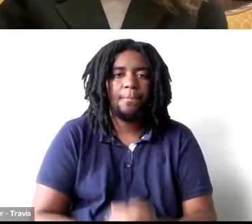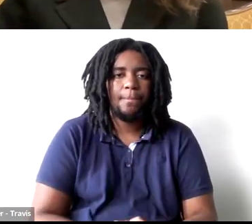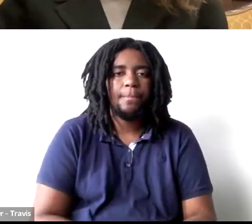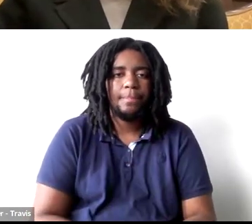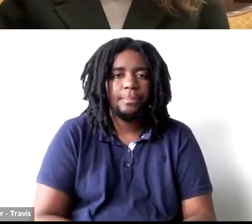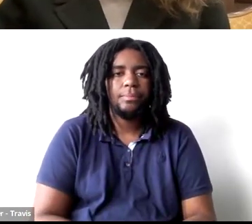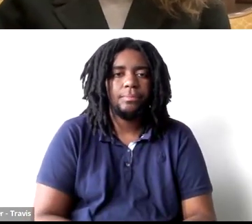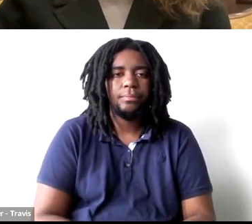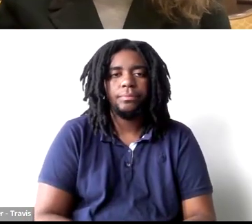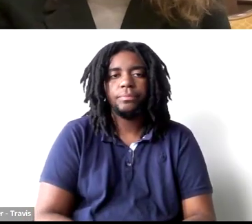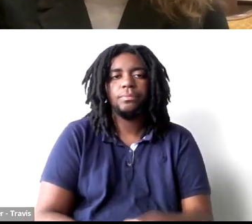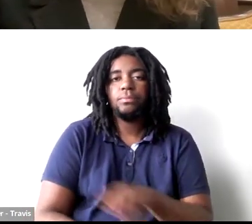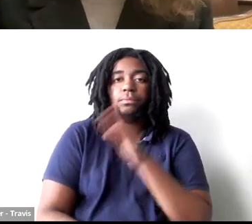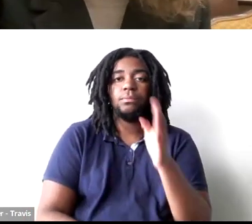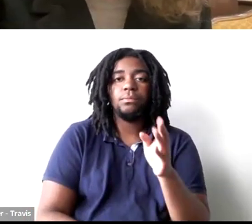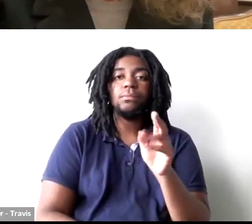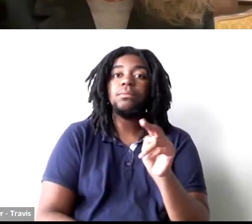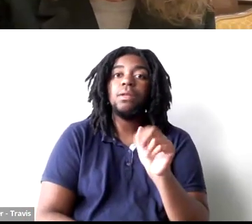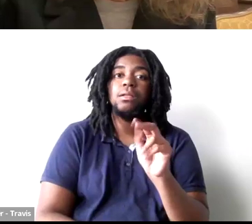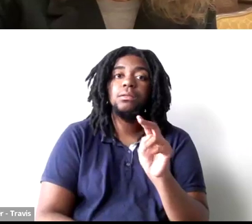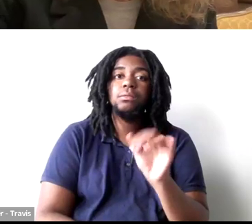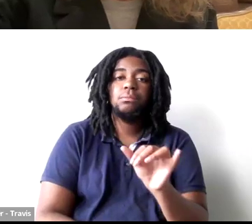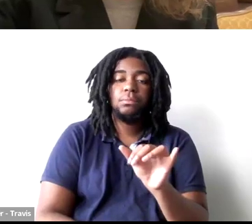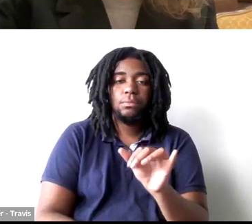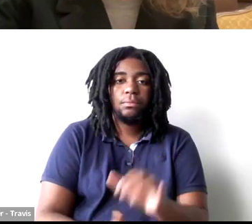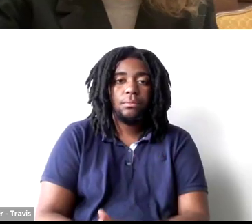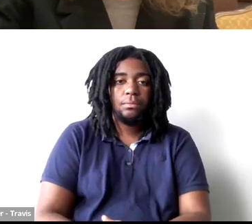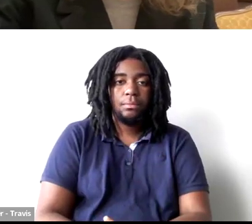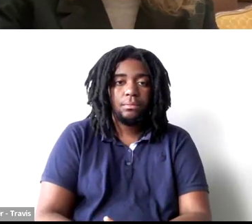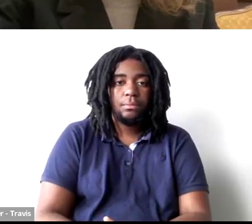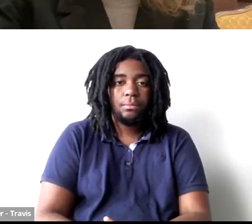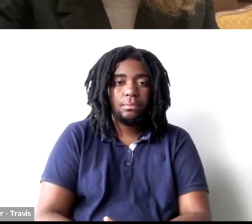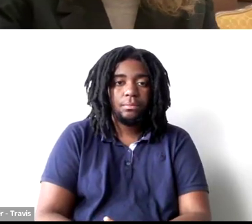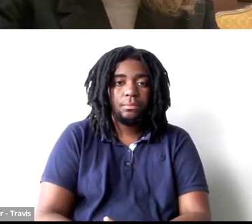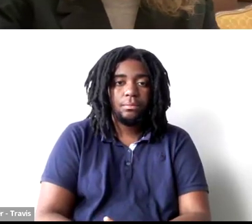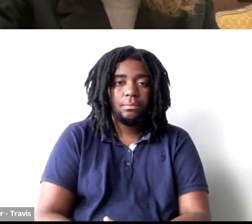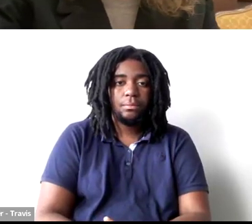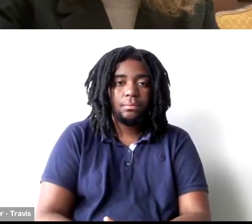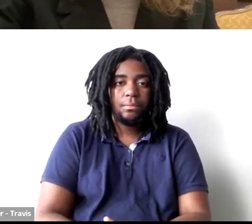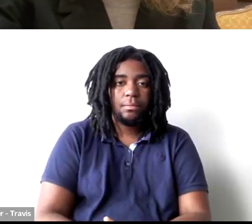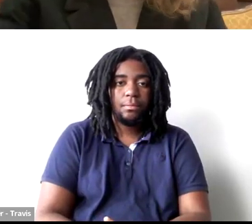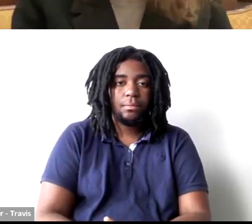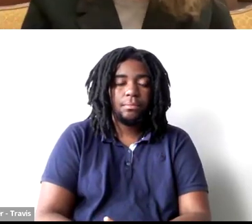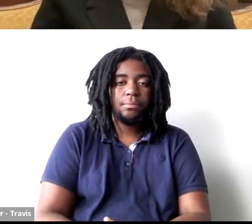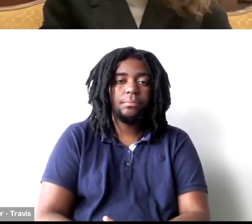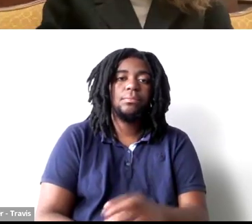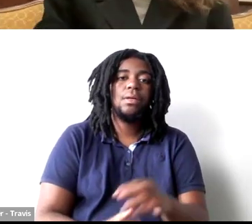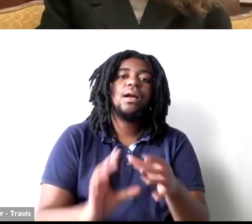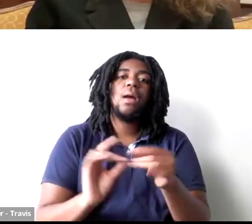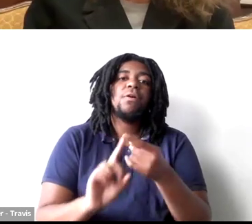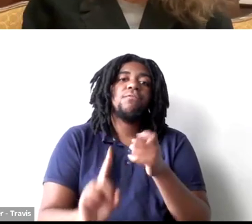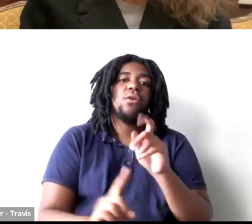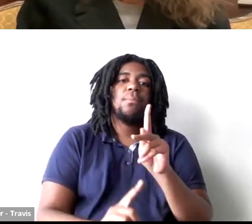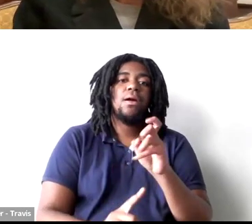Well, I know that there are, oh, okay, great. Yeah, Kedra Kiris, Dr. Kiris has mentioned there was the